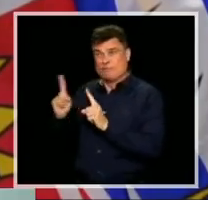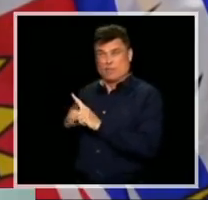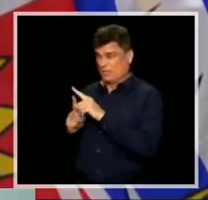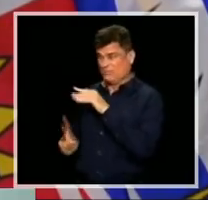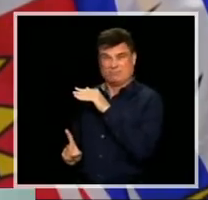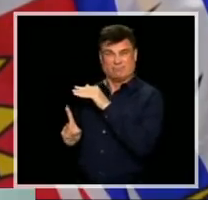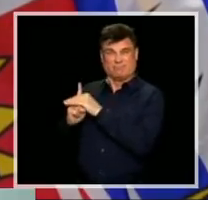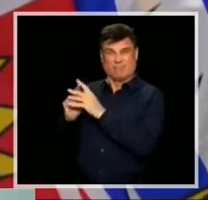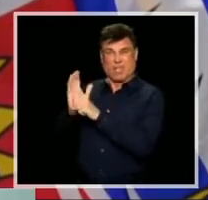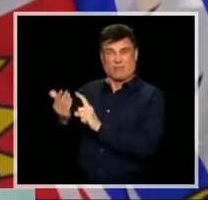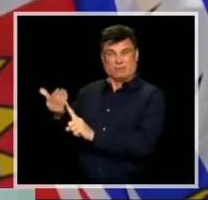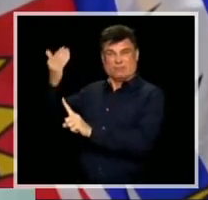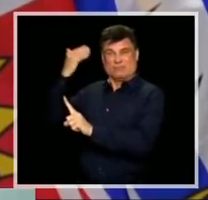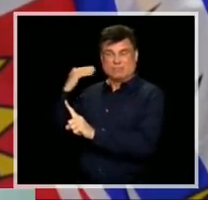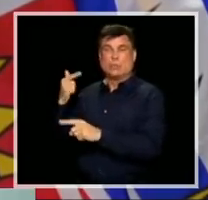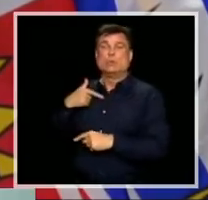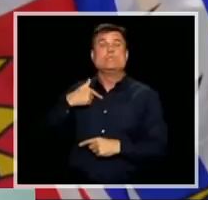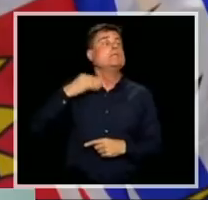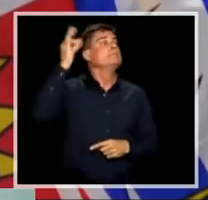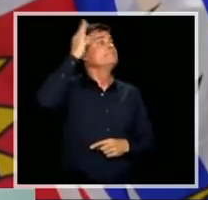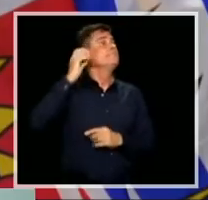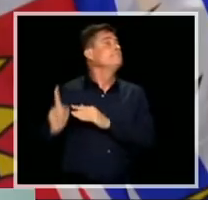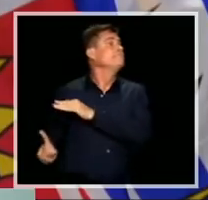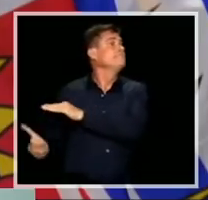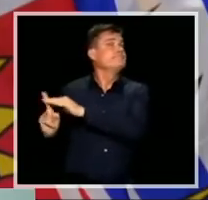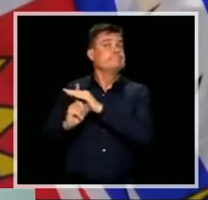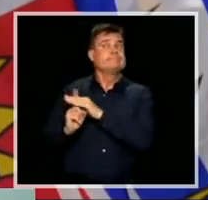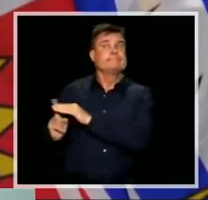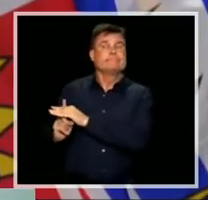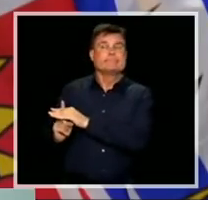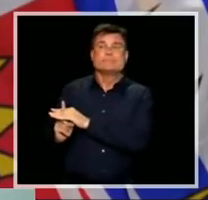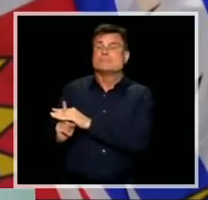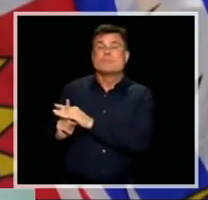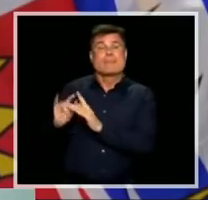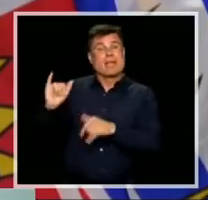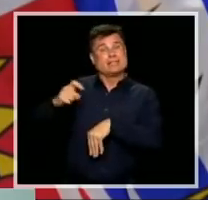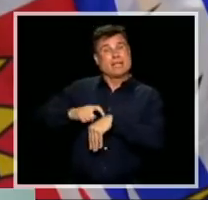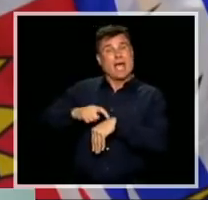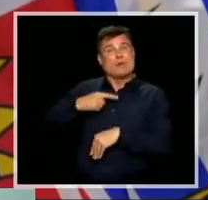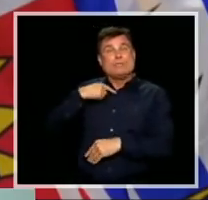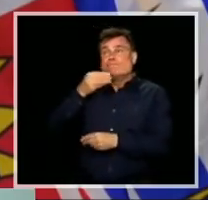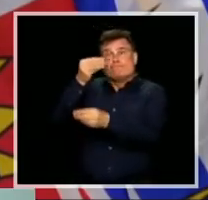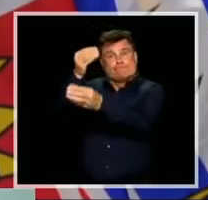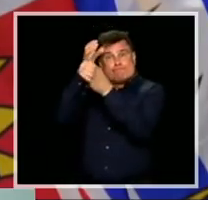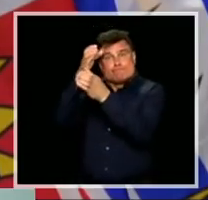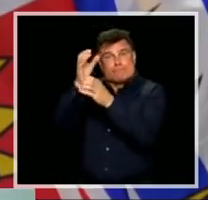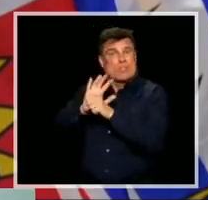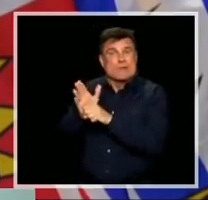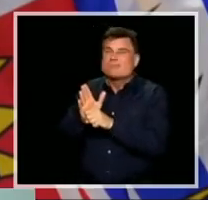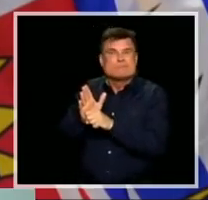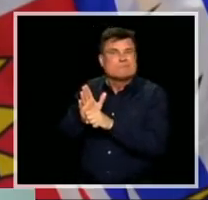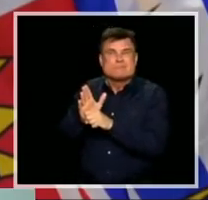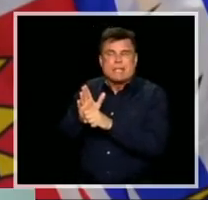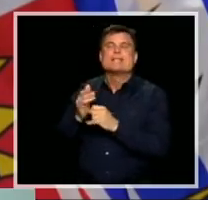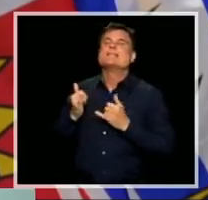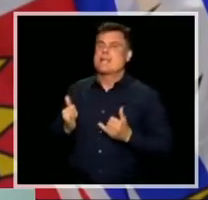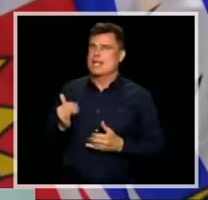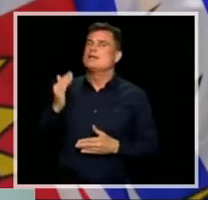continue to monitor and support at all of the community facilities that we have had outbreaks on that continue